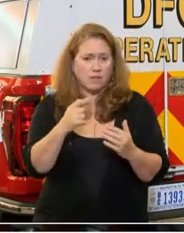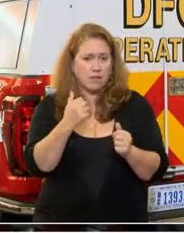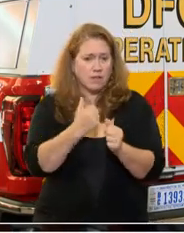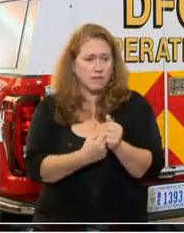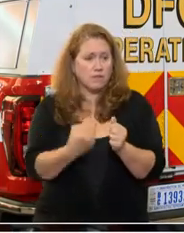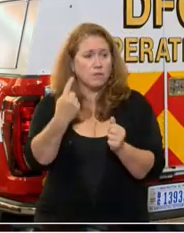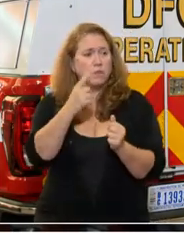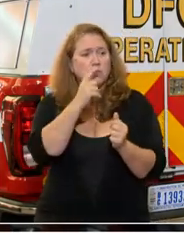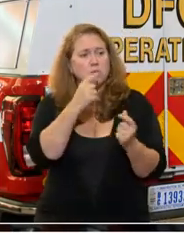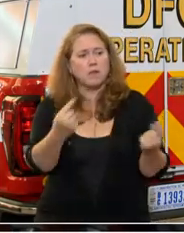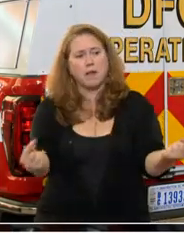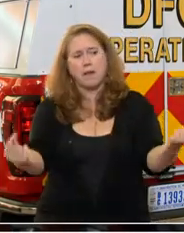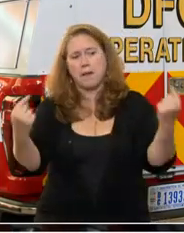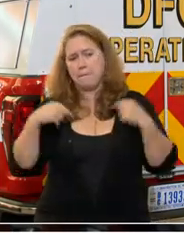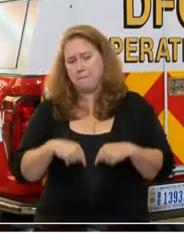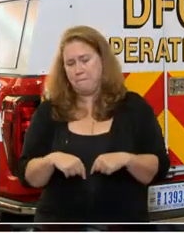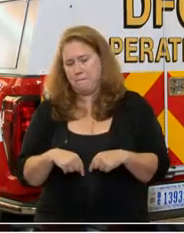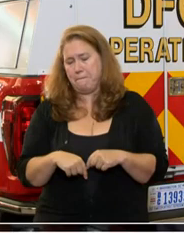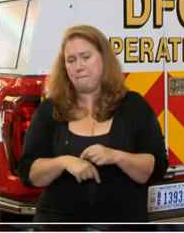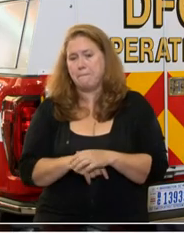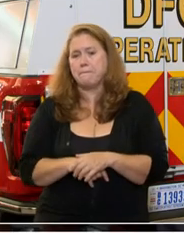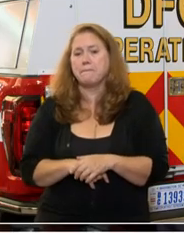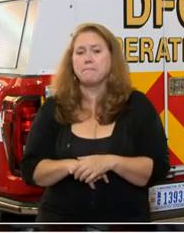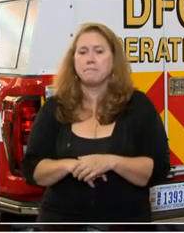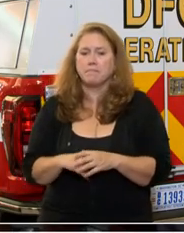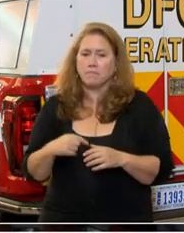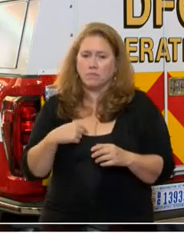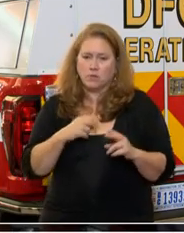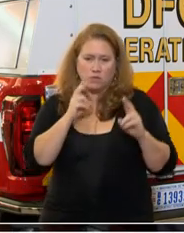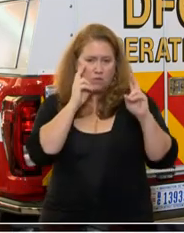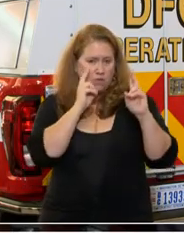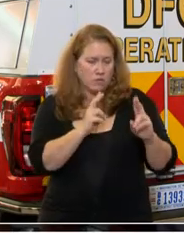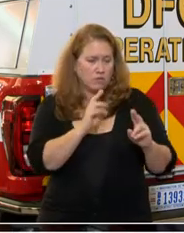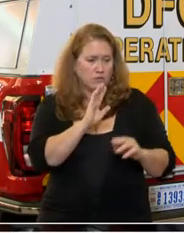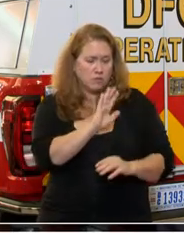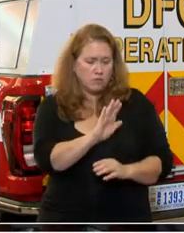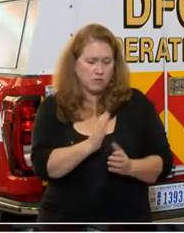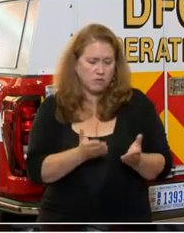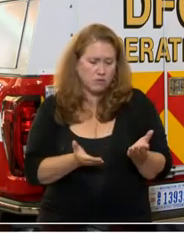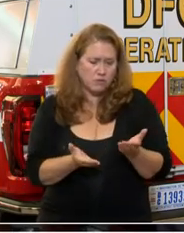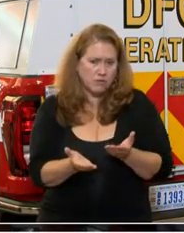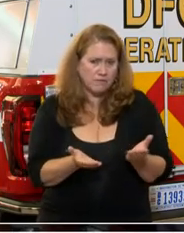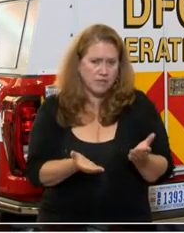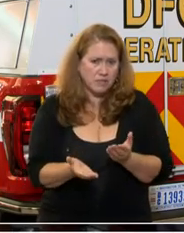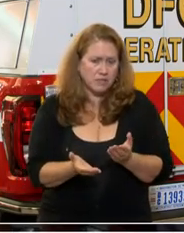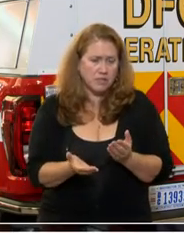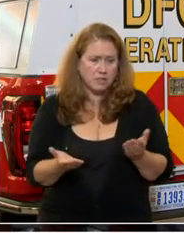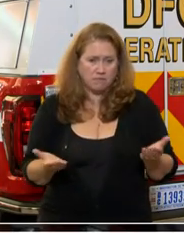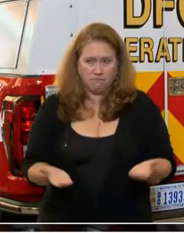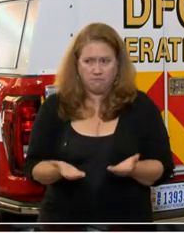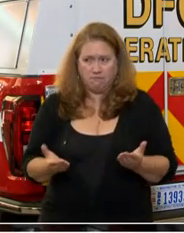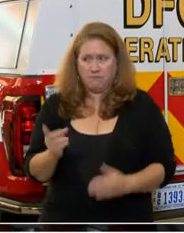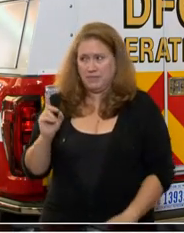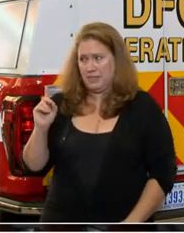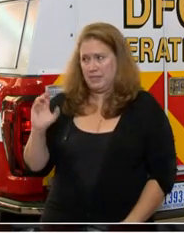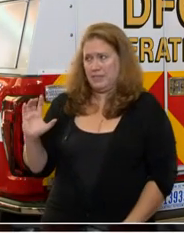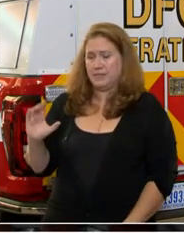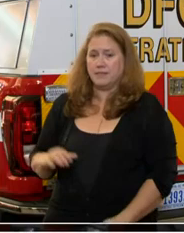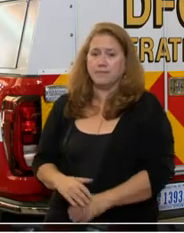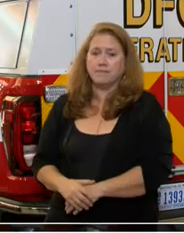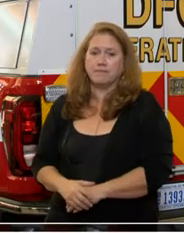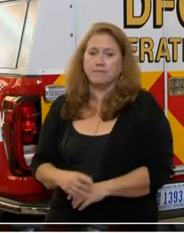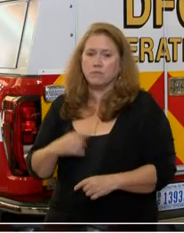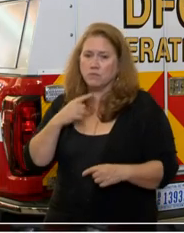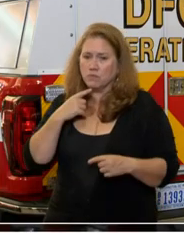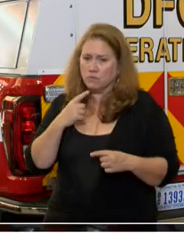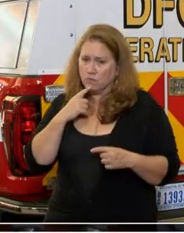acknowledge your service to the city and your commitment to helping to ensure we have the resources to support our men and women and keep